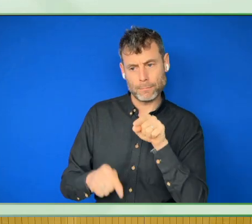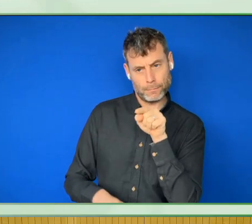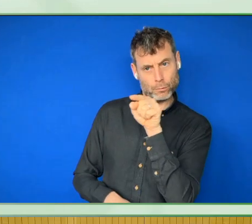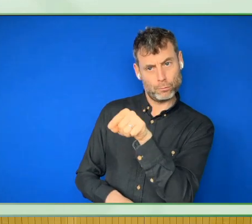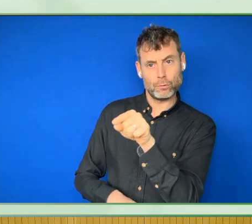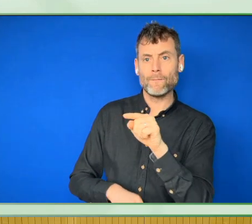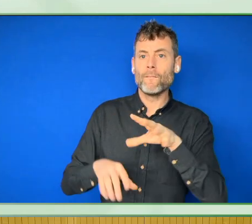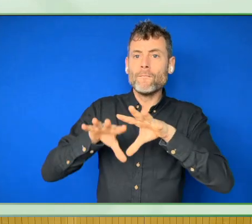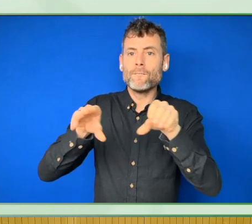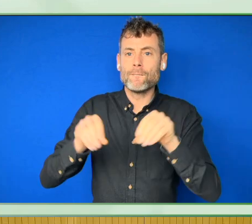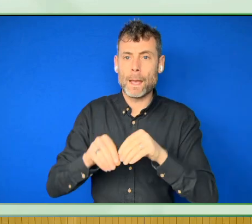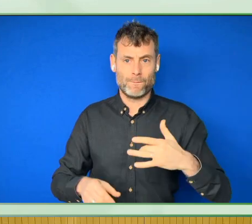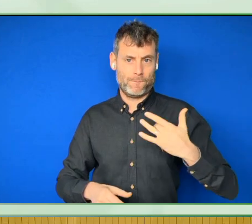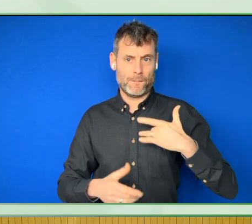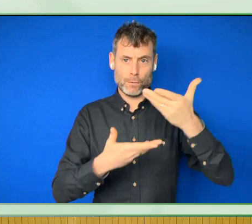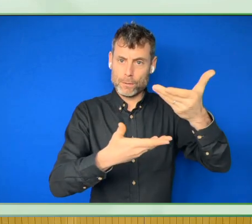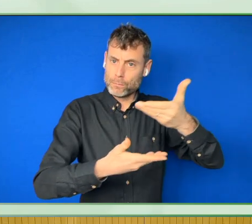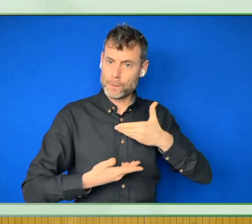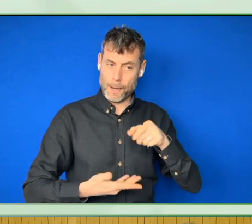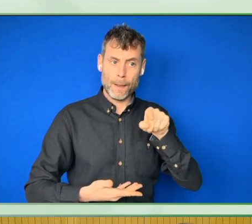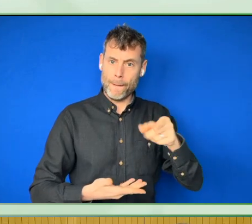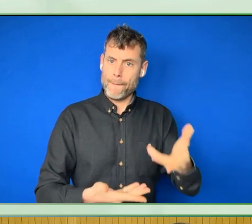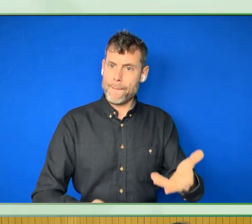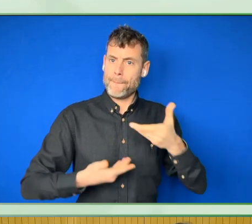social cost about their services, and that